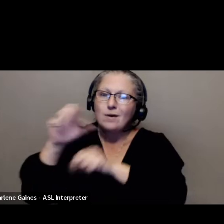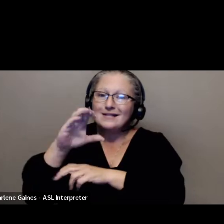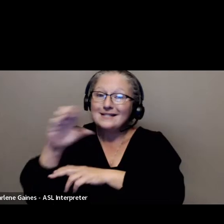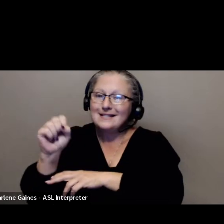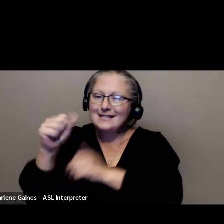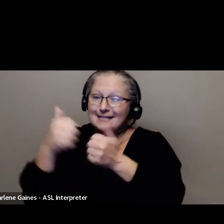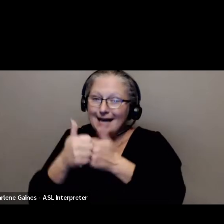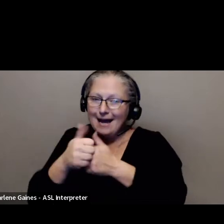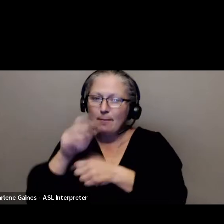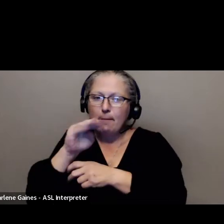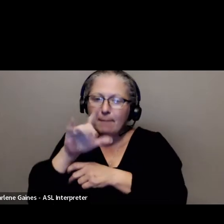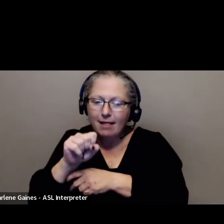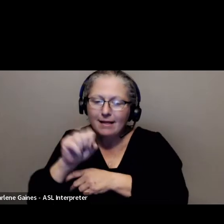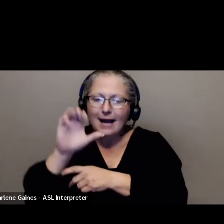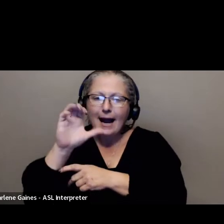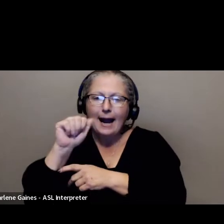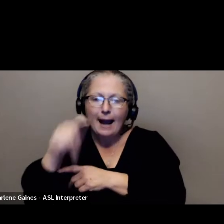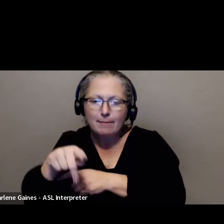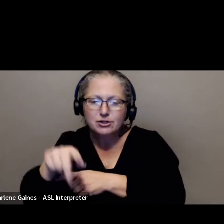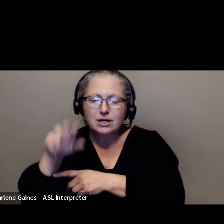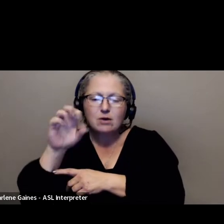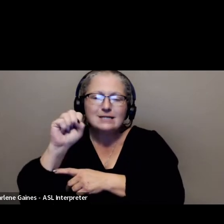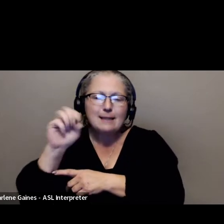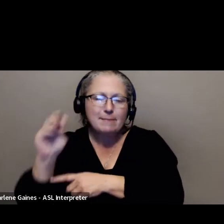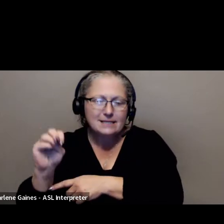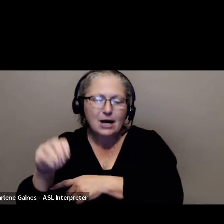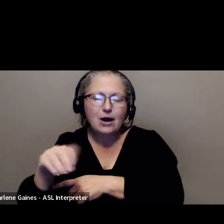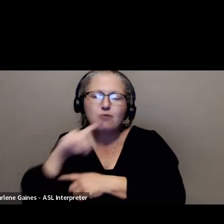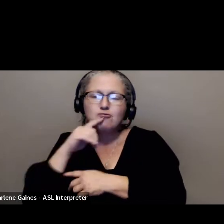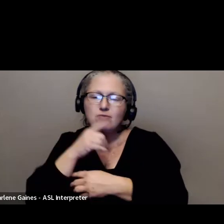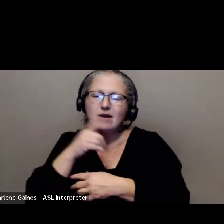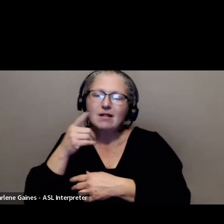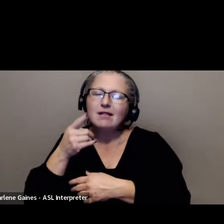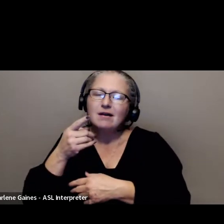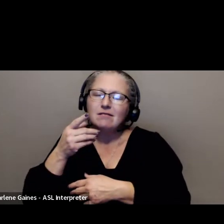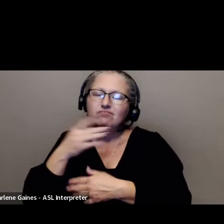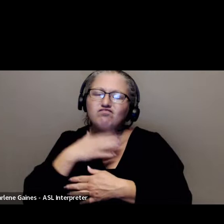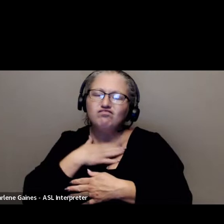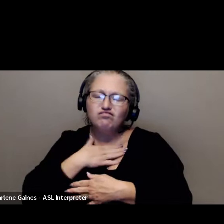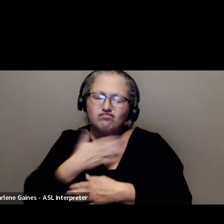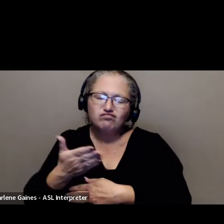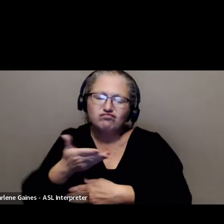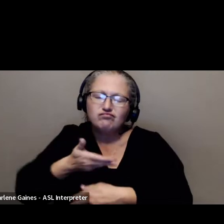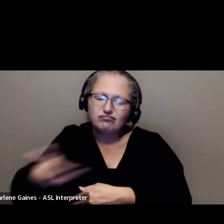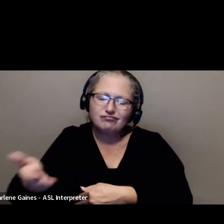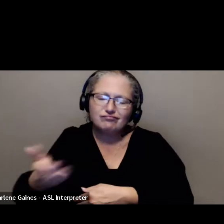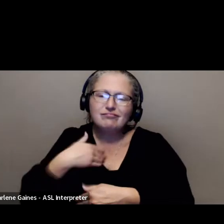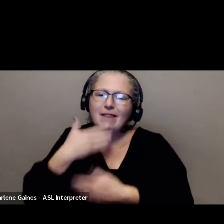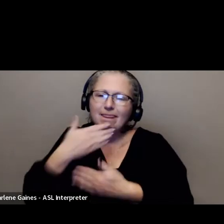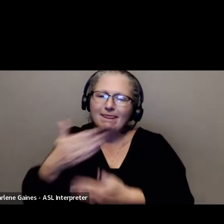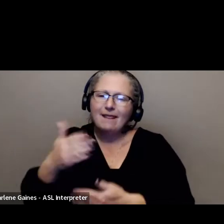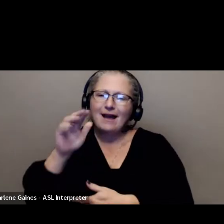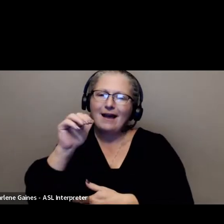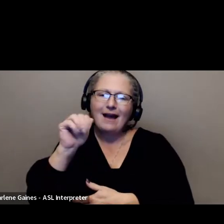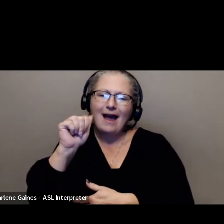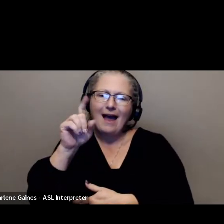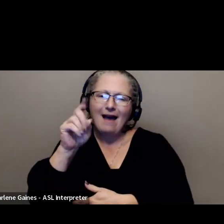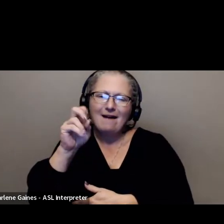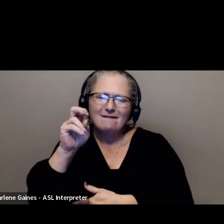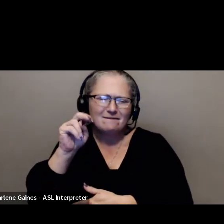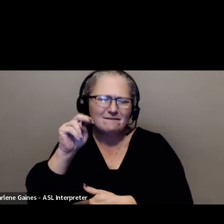games. Mills, Cappuccino, and San Mateo were all really gracious hosts for us. And I'm thankful to our admin team for helping